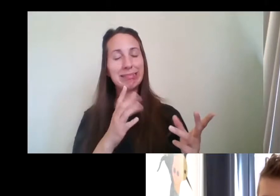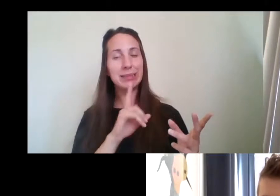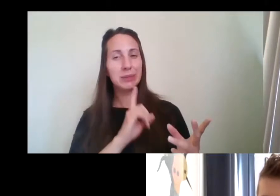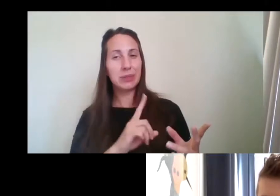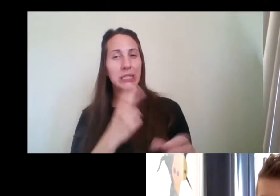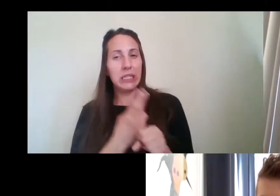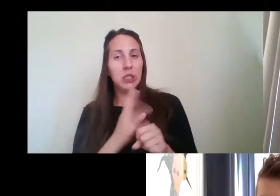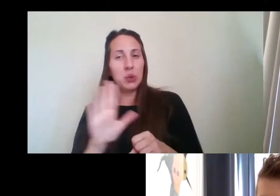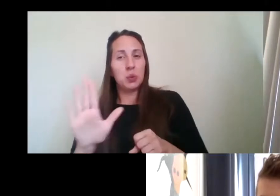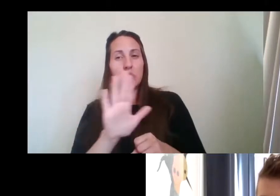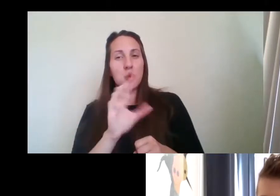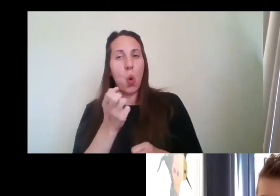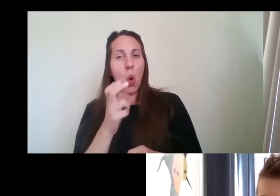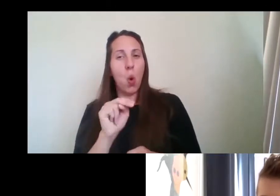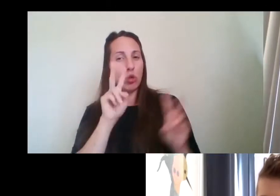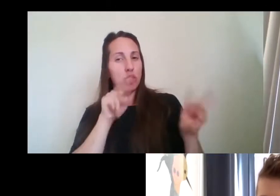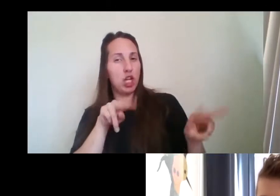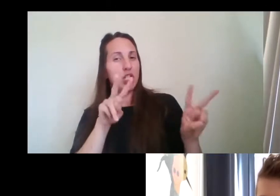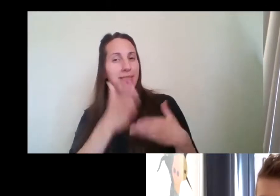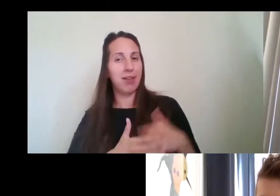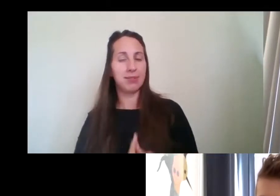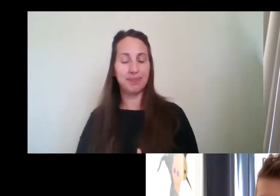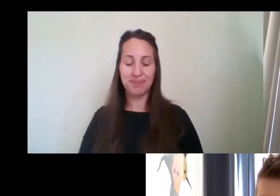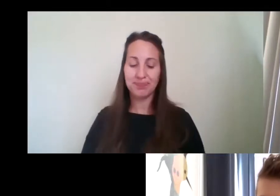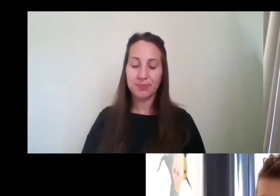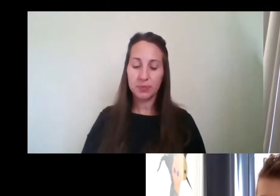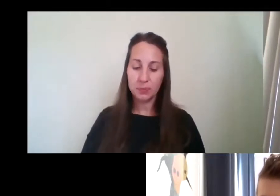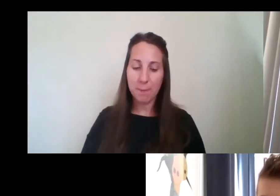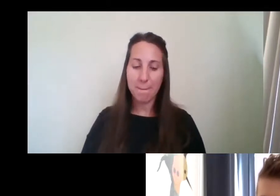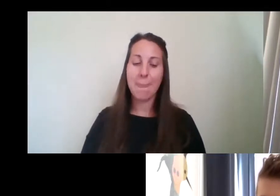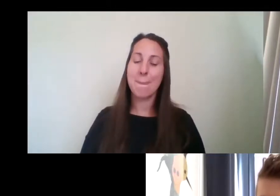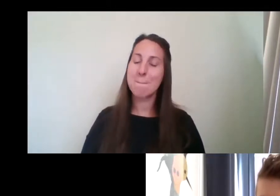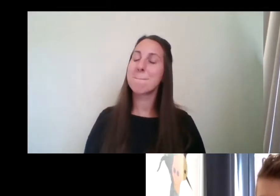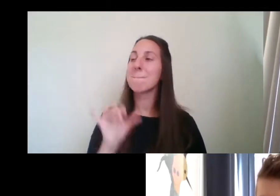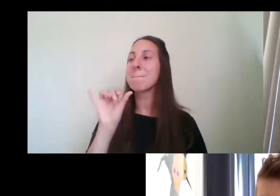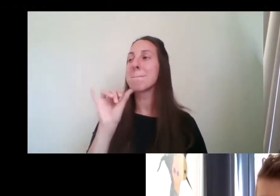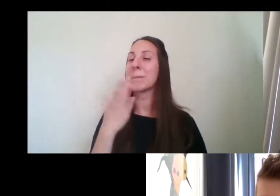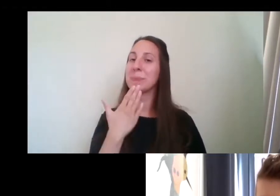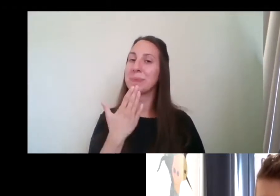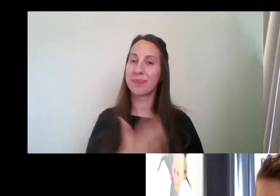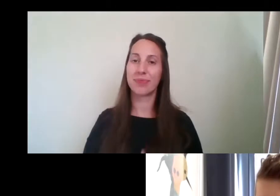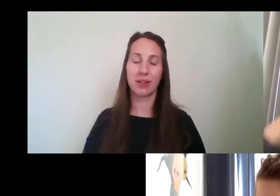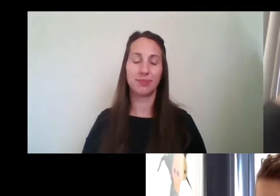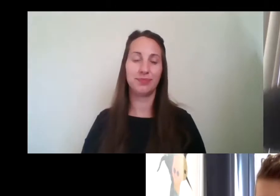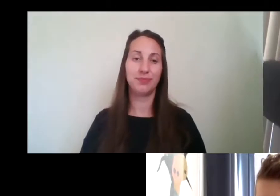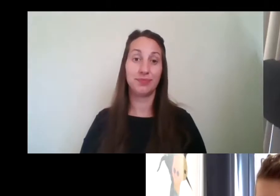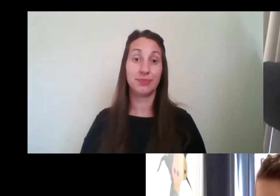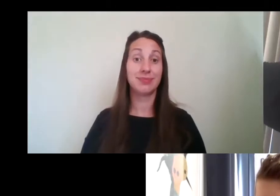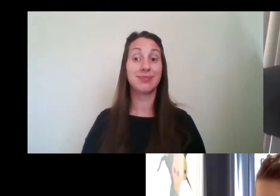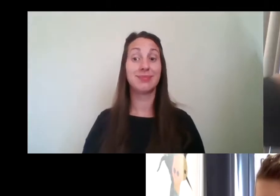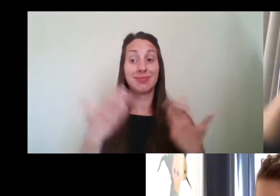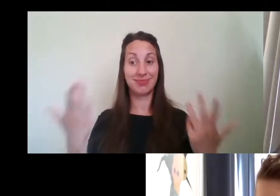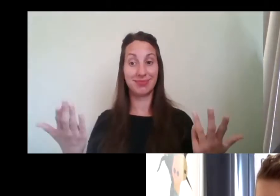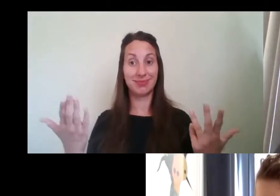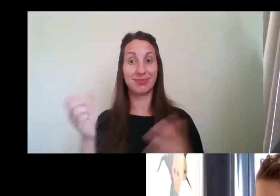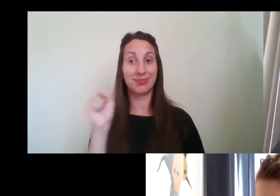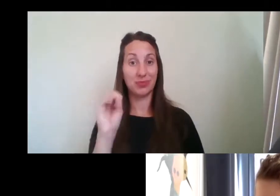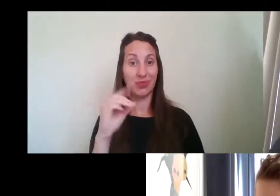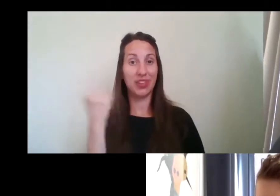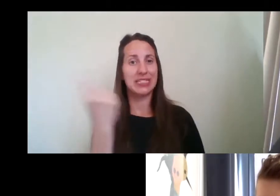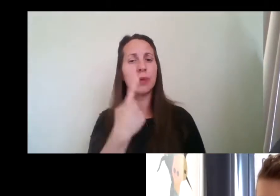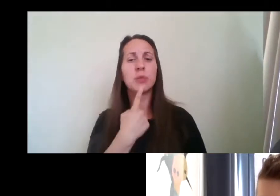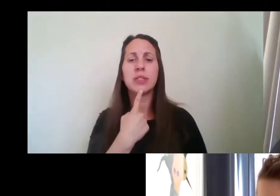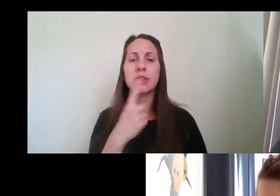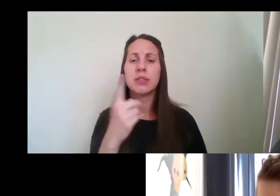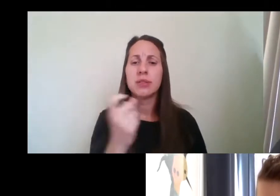own judgment at the end. Nice, thank you. So someone says, how can